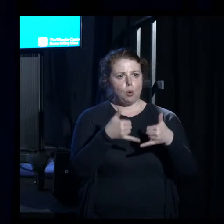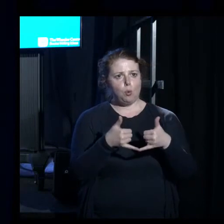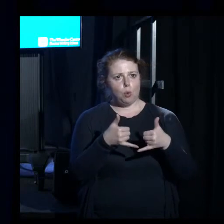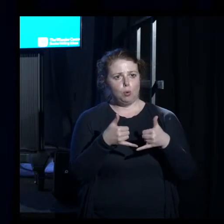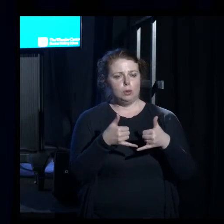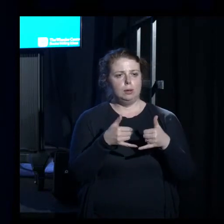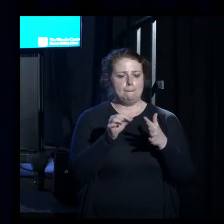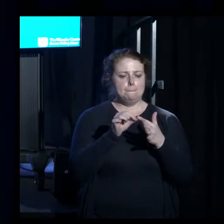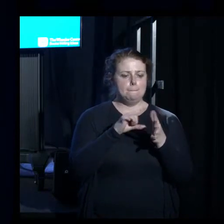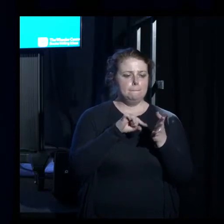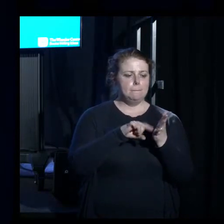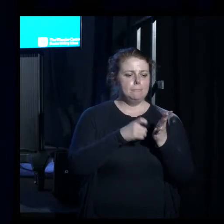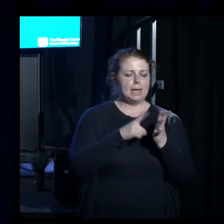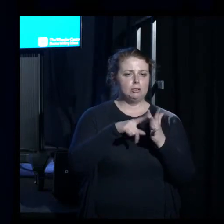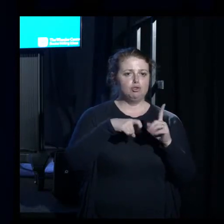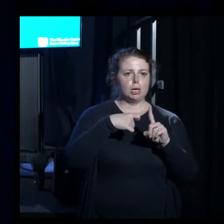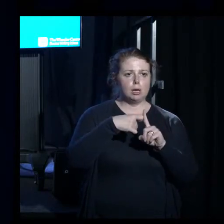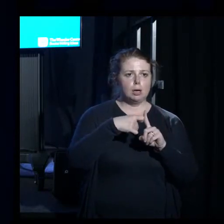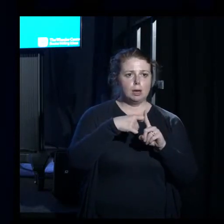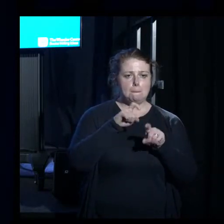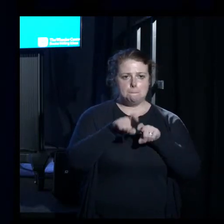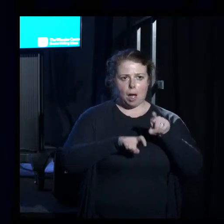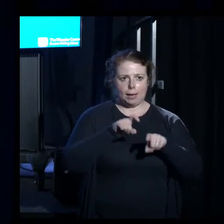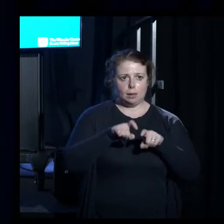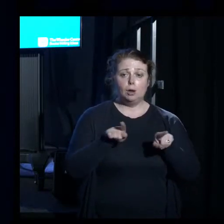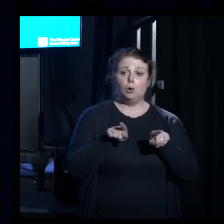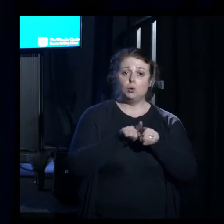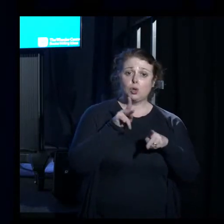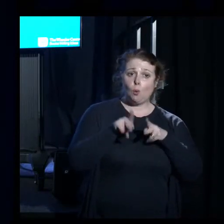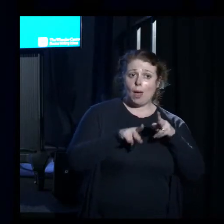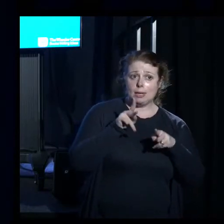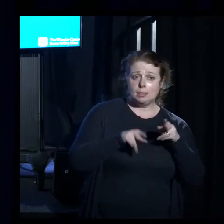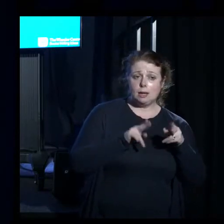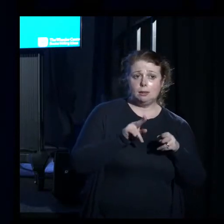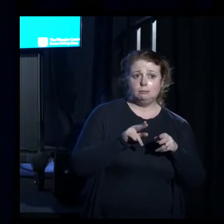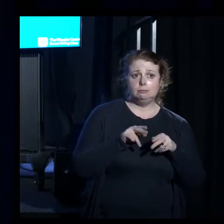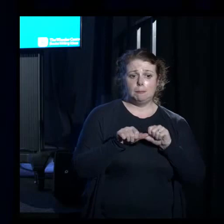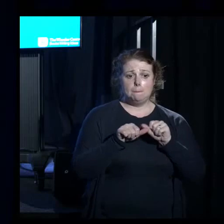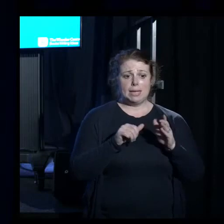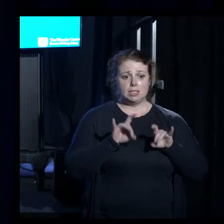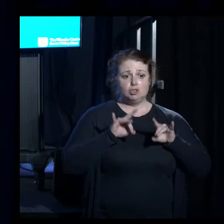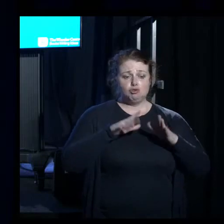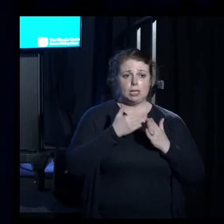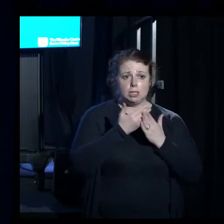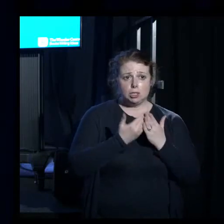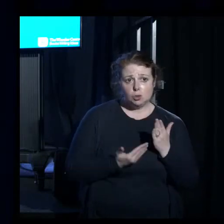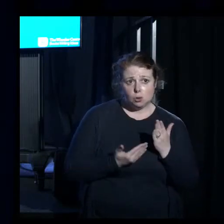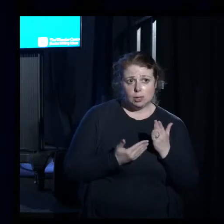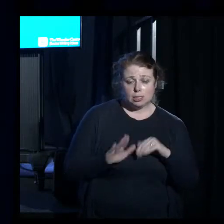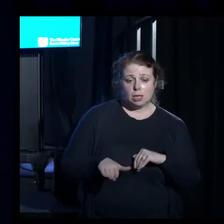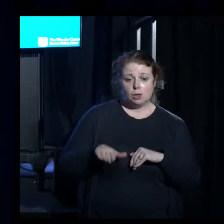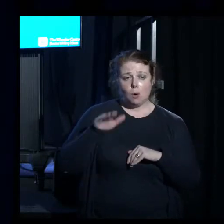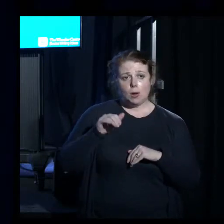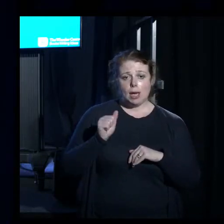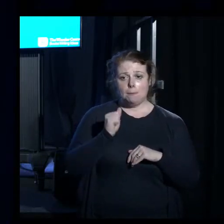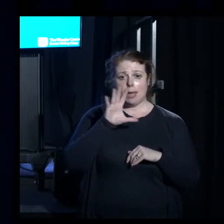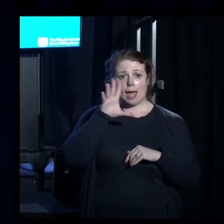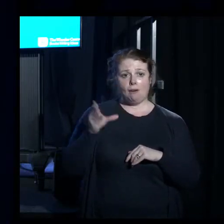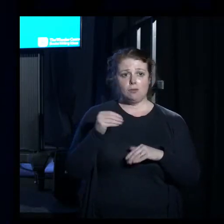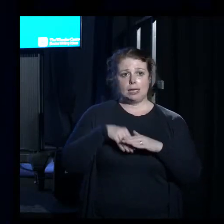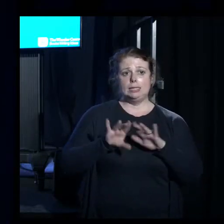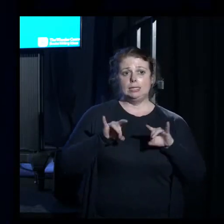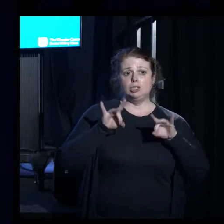Rudd. She's also an editor, including of Best Australian Stories 2017 and Growing Up African in Australia.